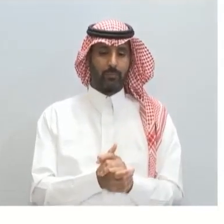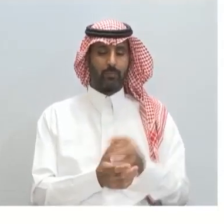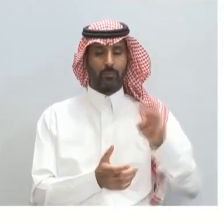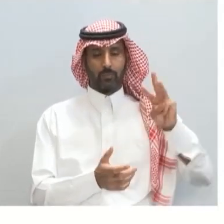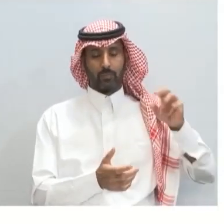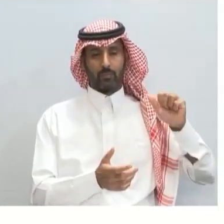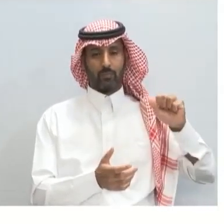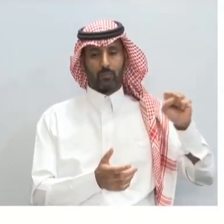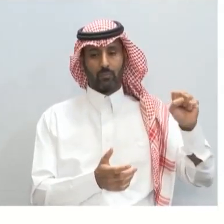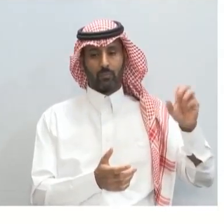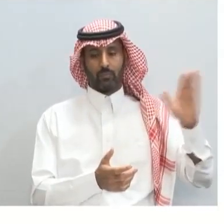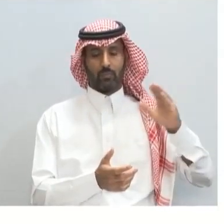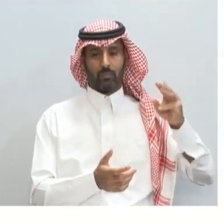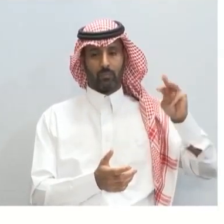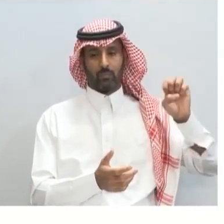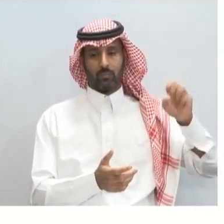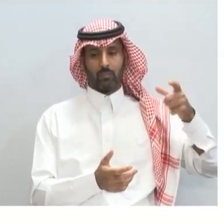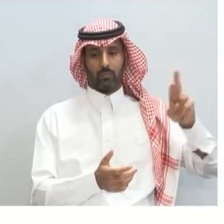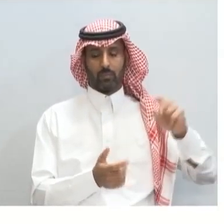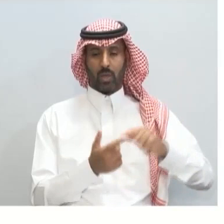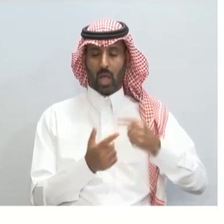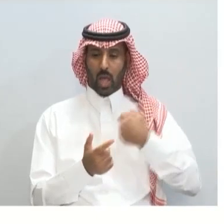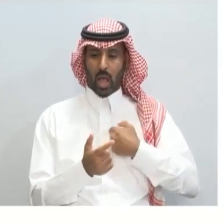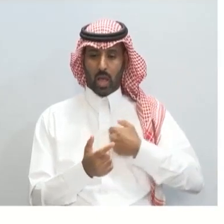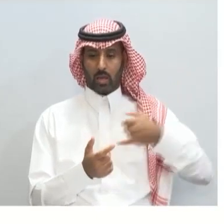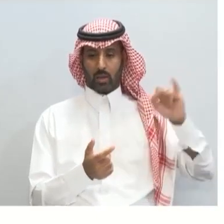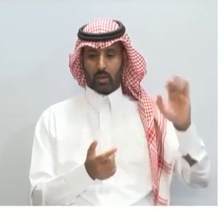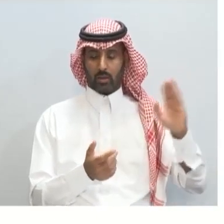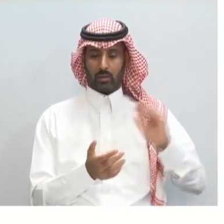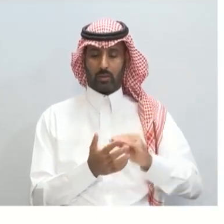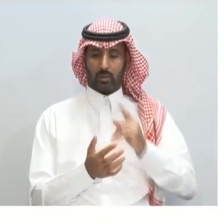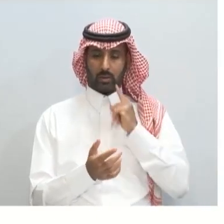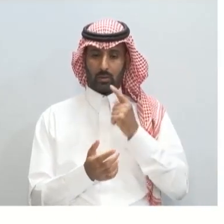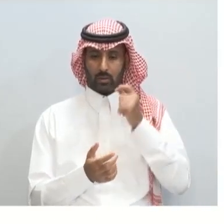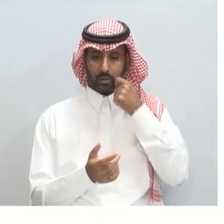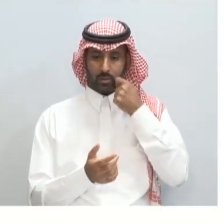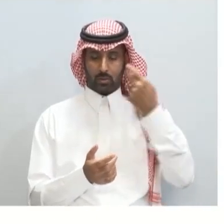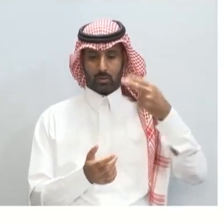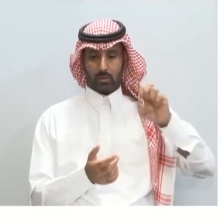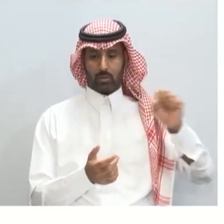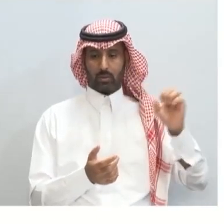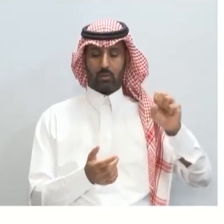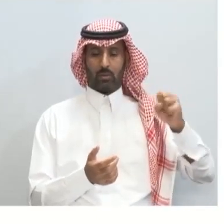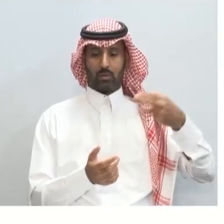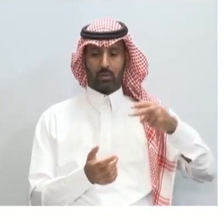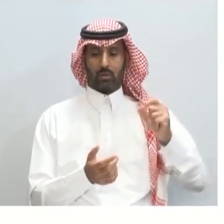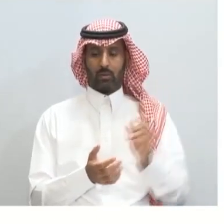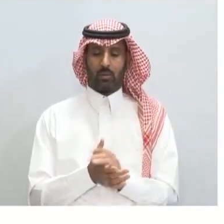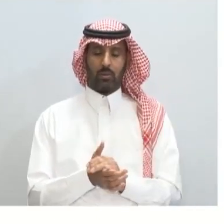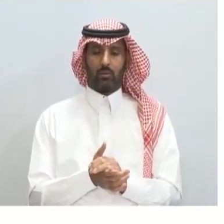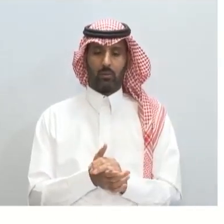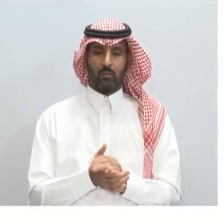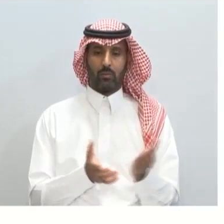subjects I he she or it so he can be were or